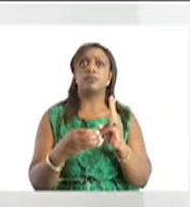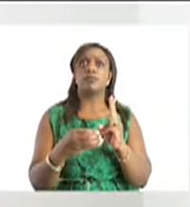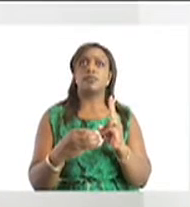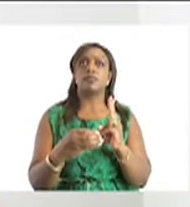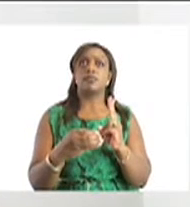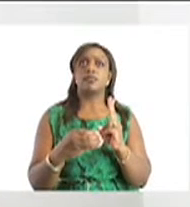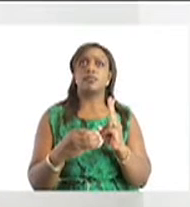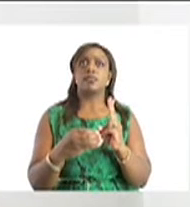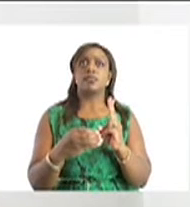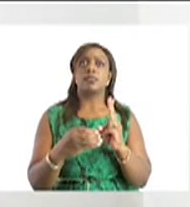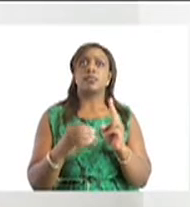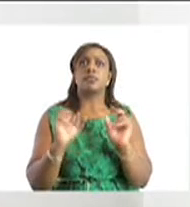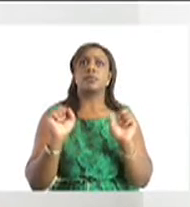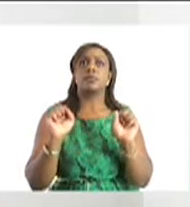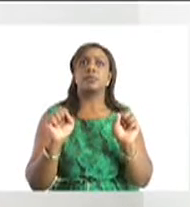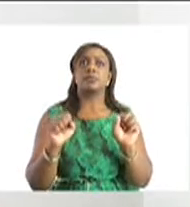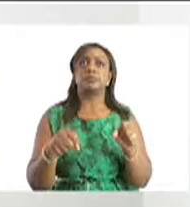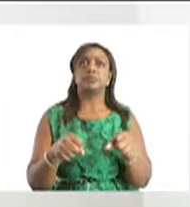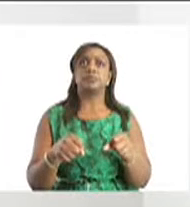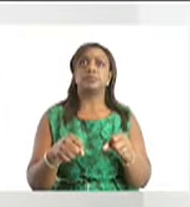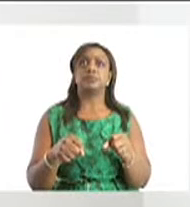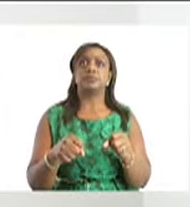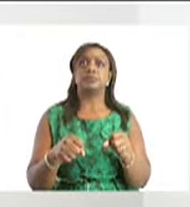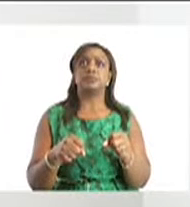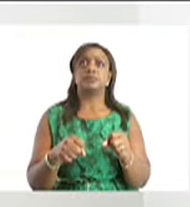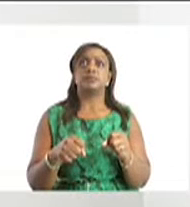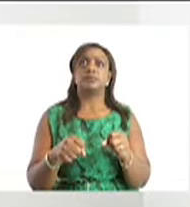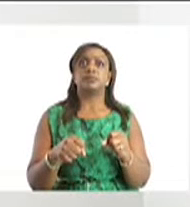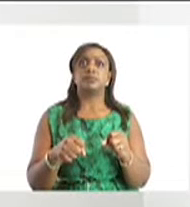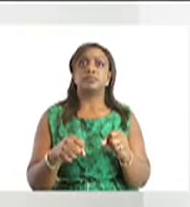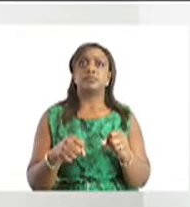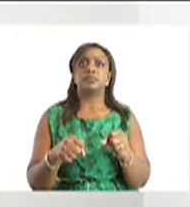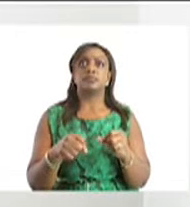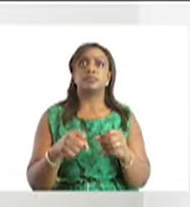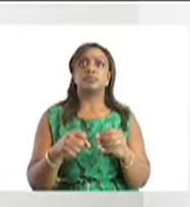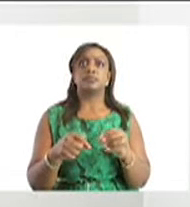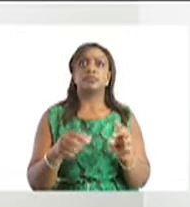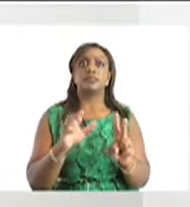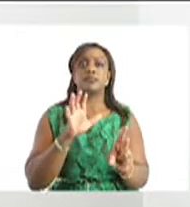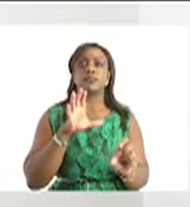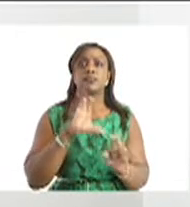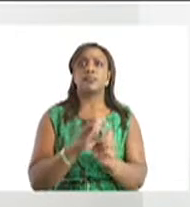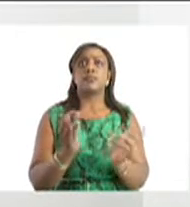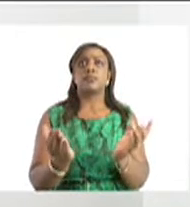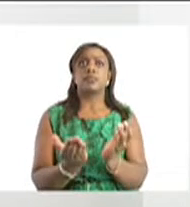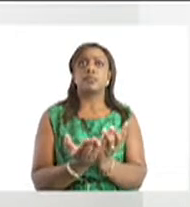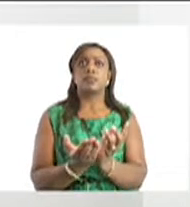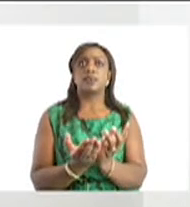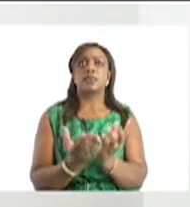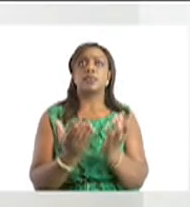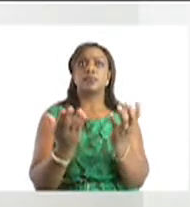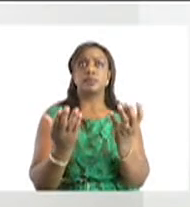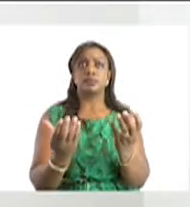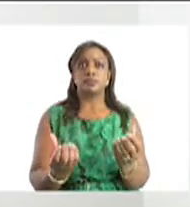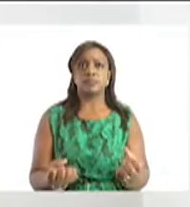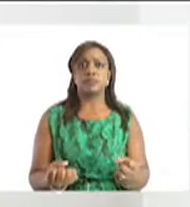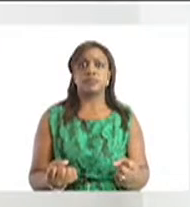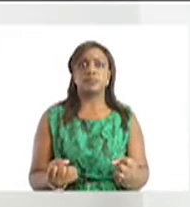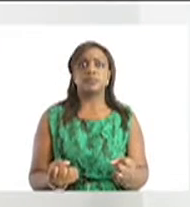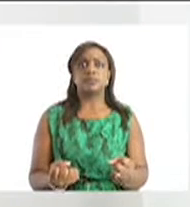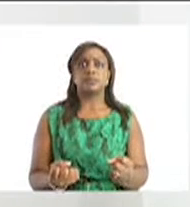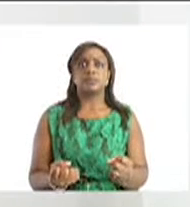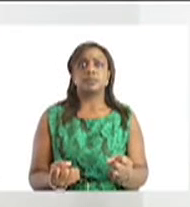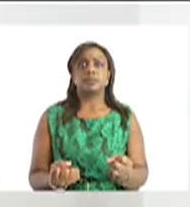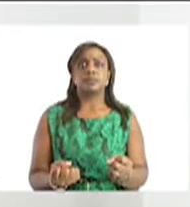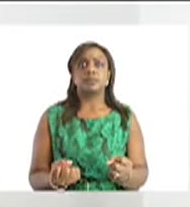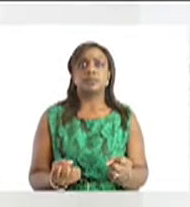local community health services affecting people at home and at school. We will have time for our quiz. Let's have a